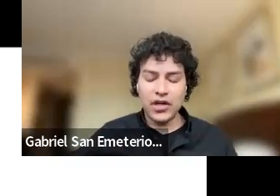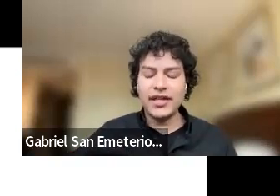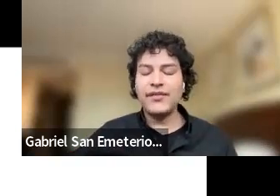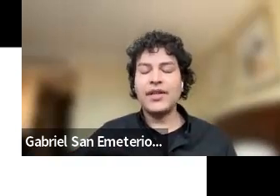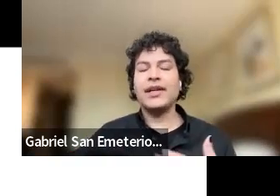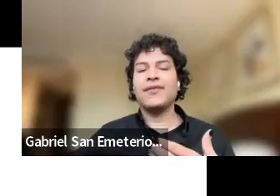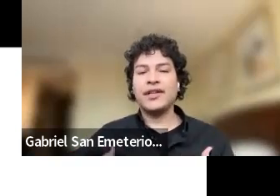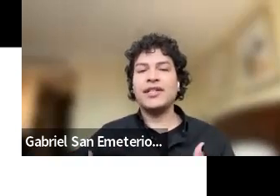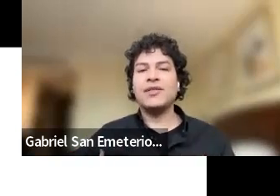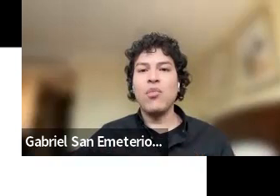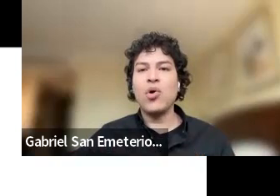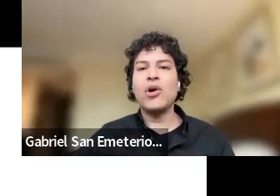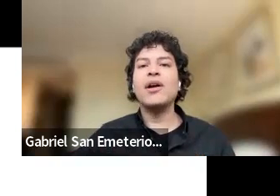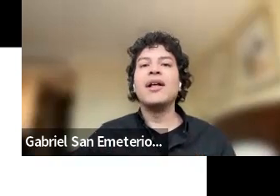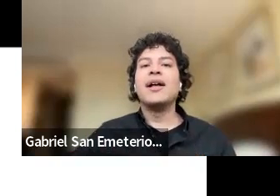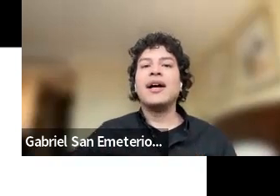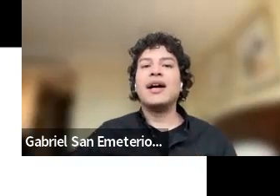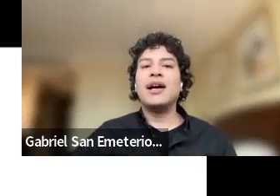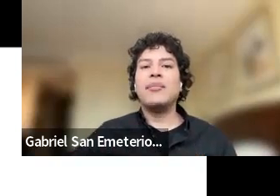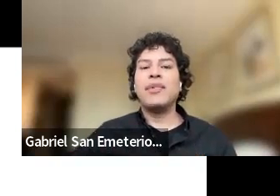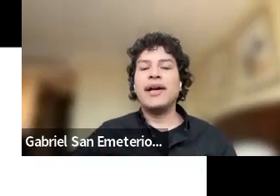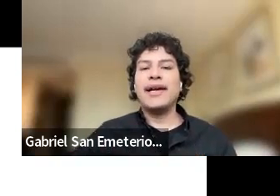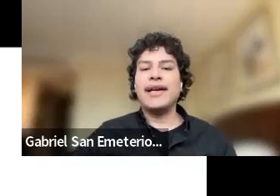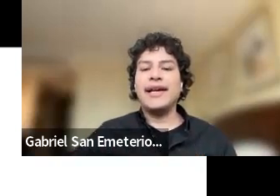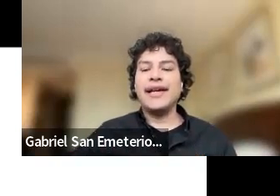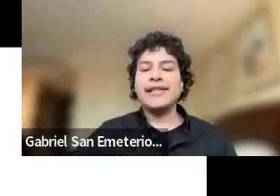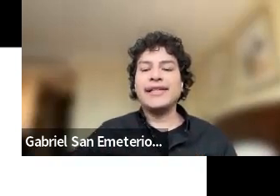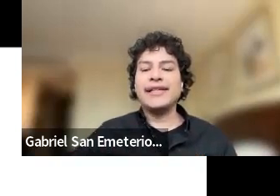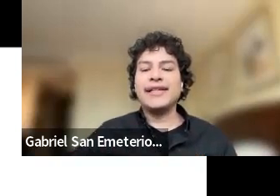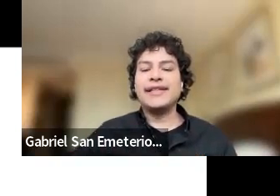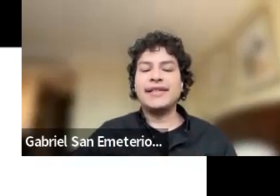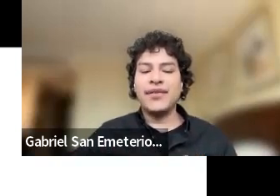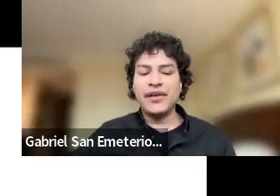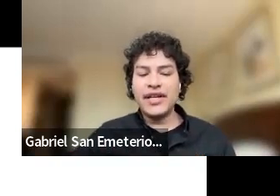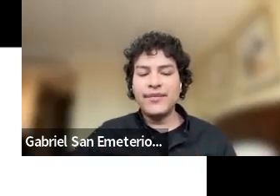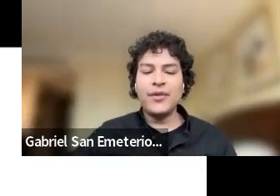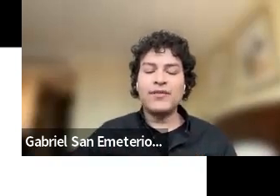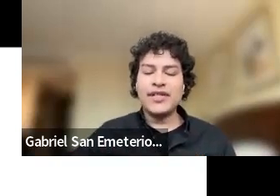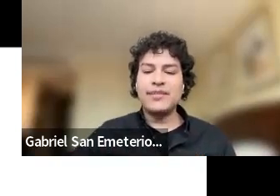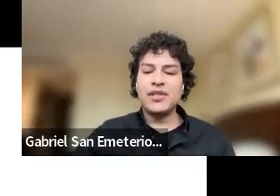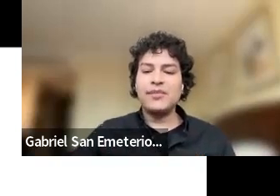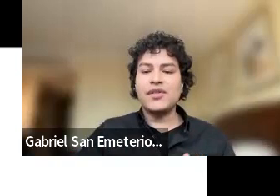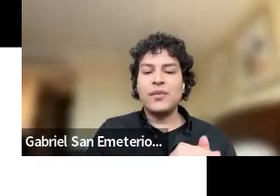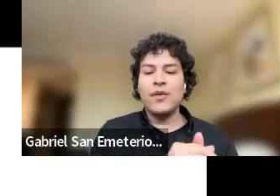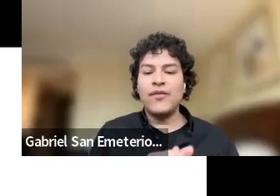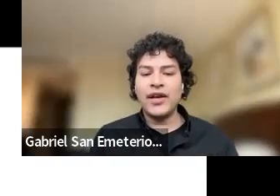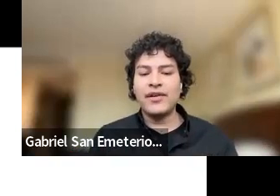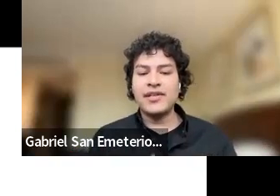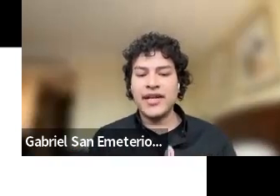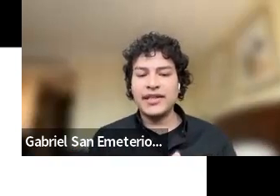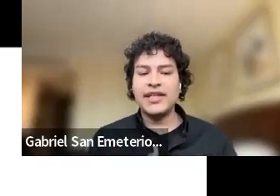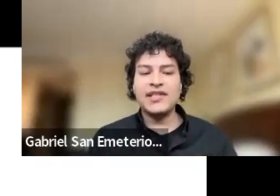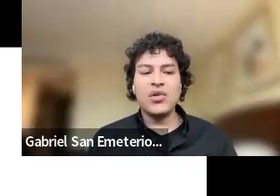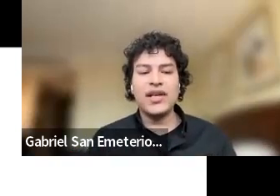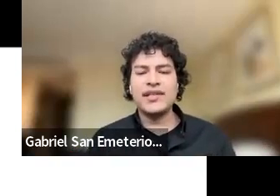I'm cognitively affected more. The severity of my symptoms